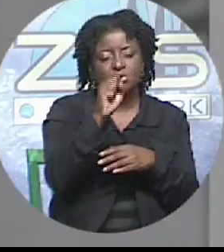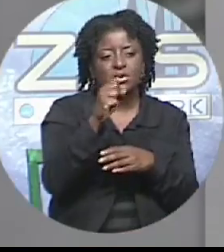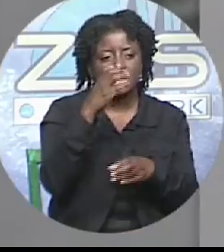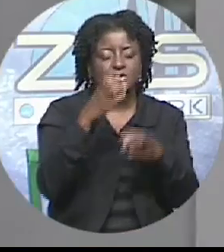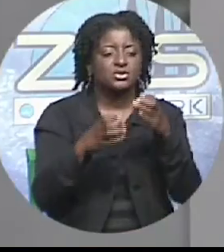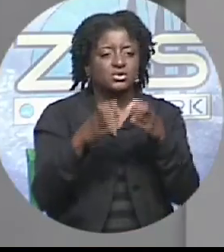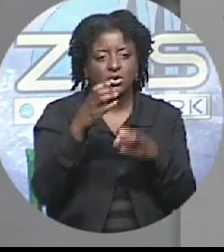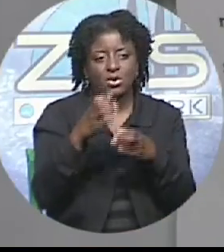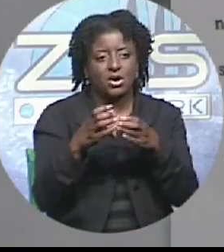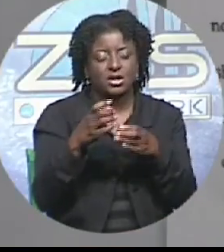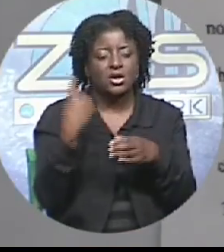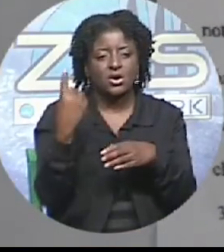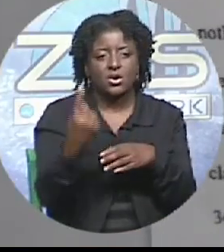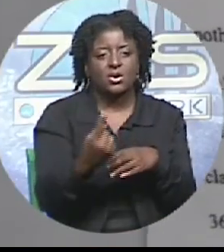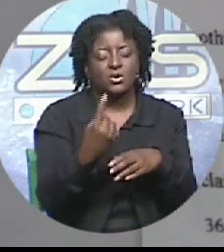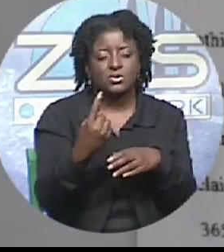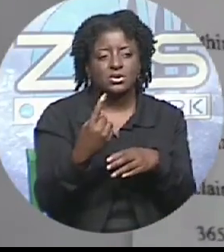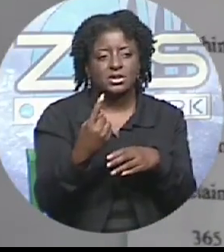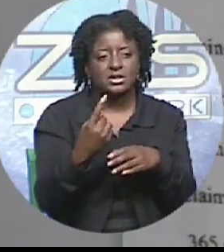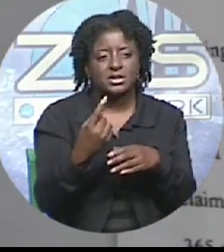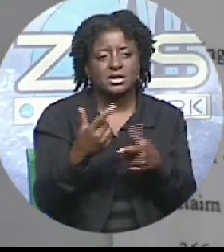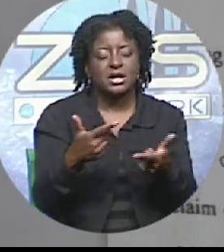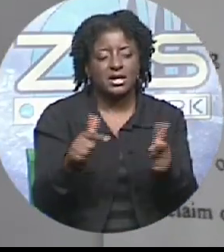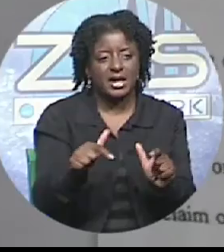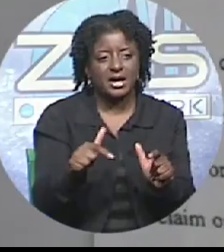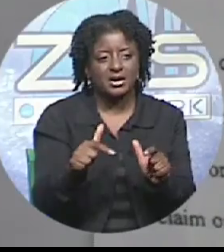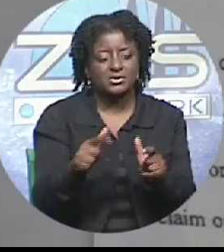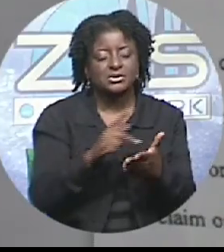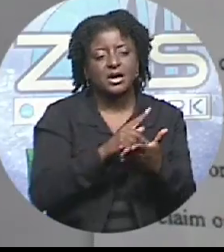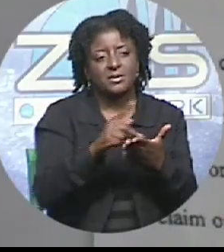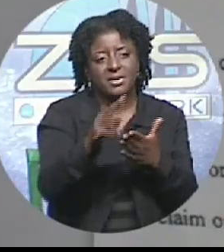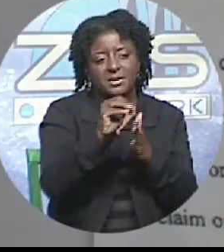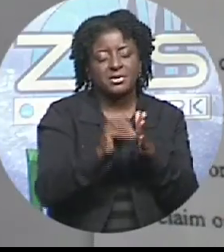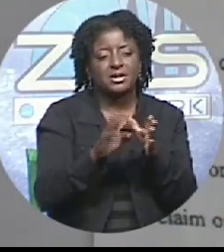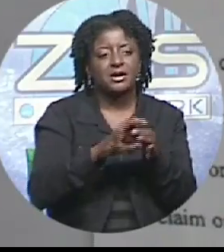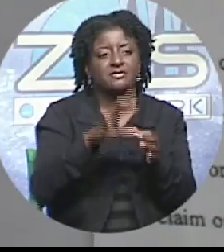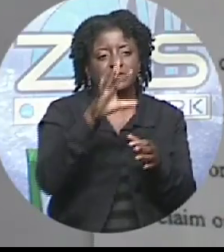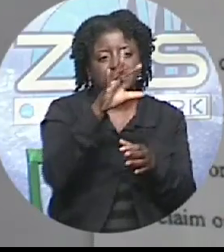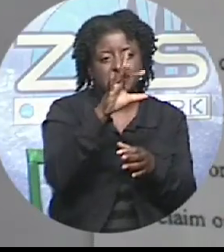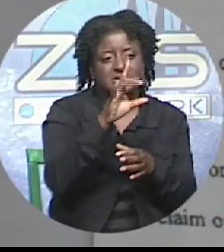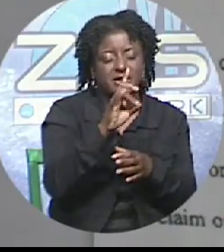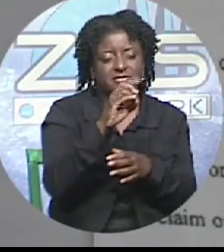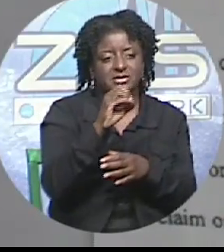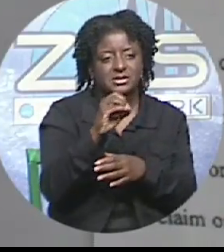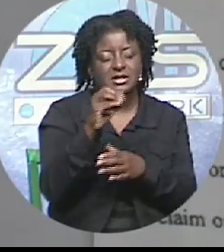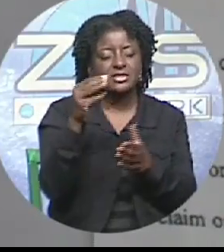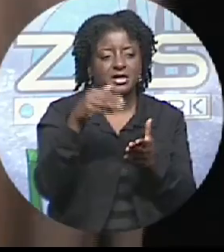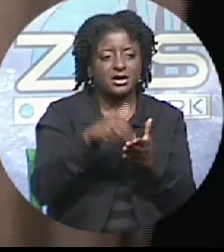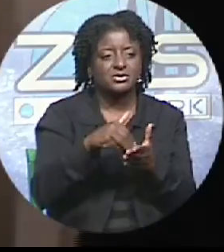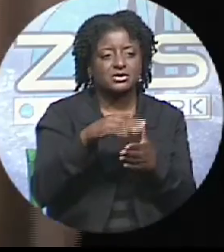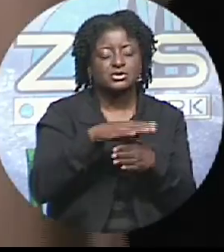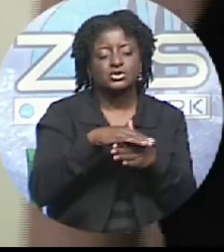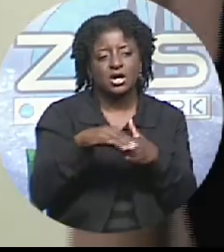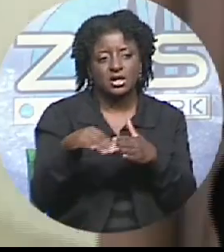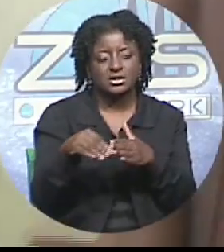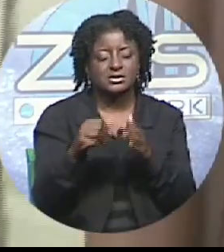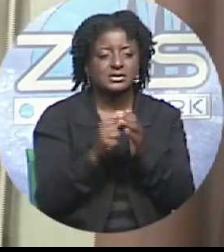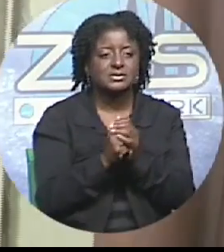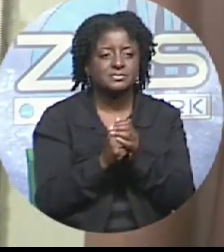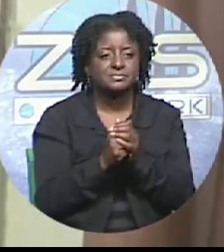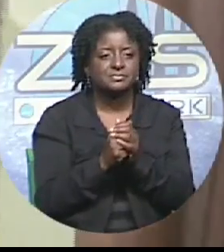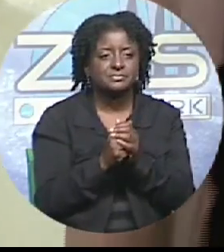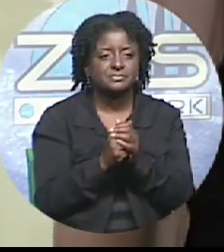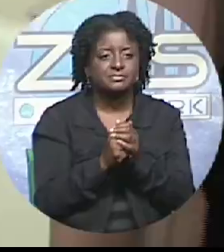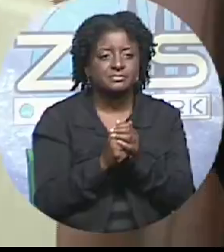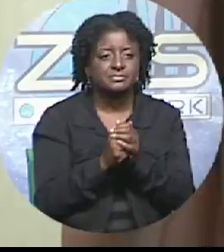possession responsible to pay $75,000. He pointed out that an adjustment can be made. Mortimer added that the company